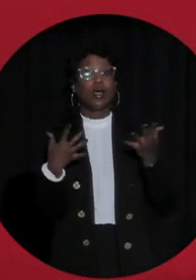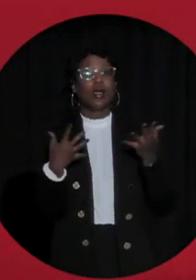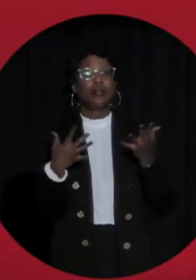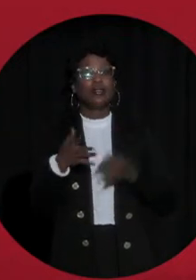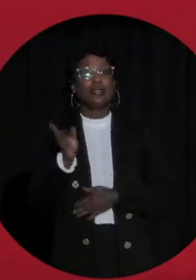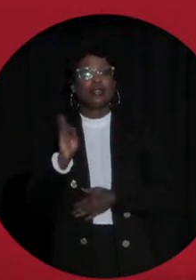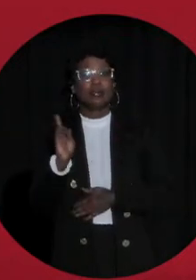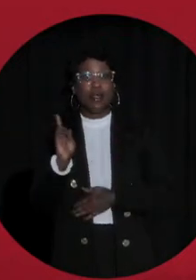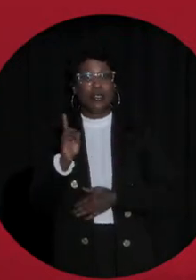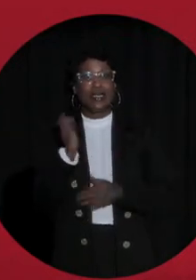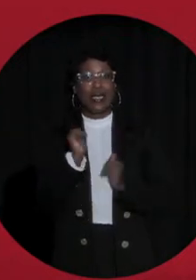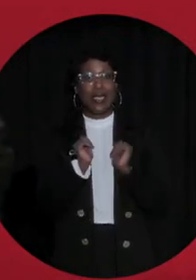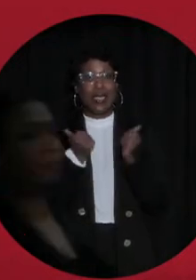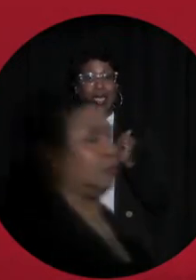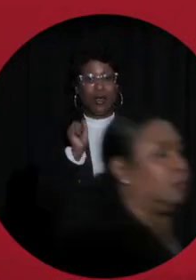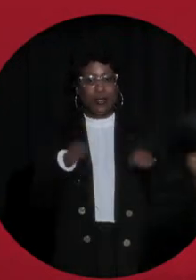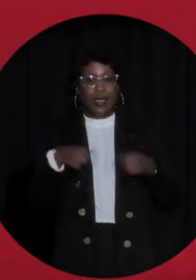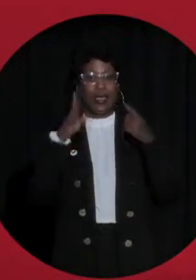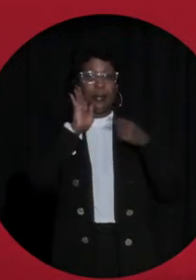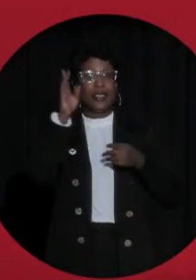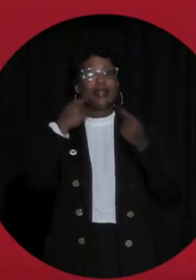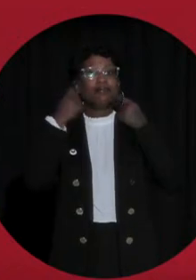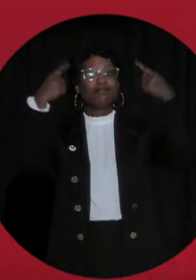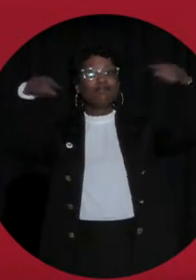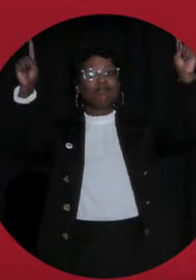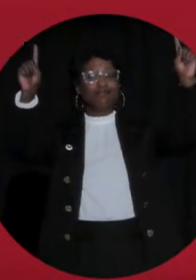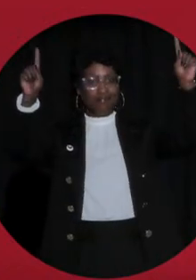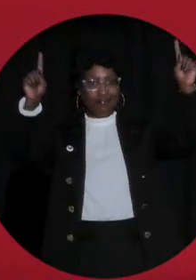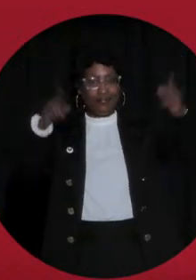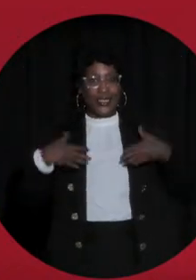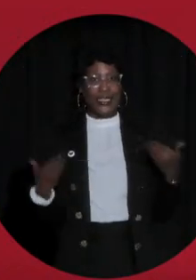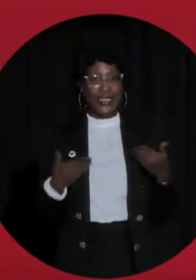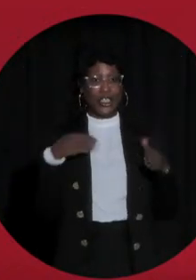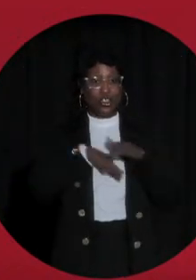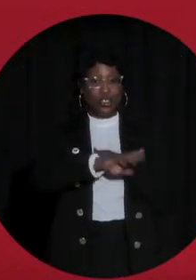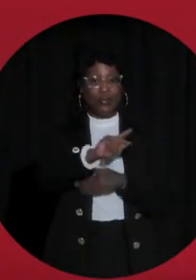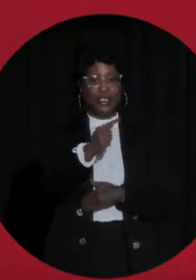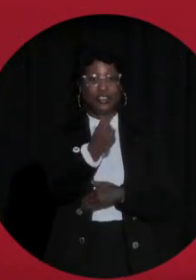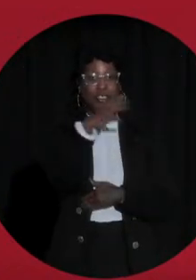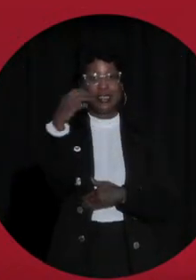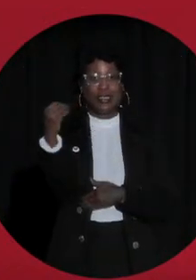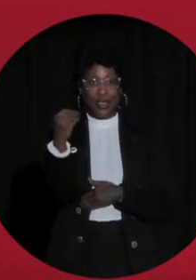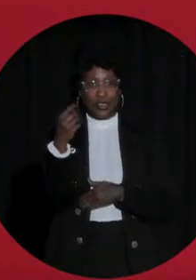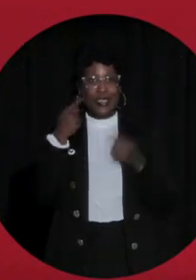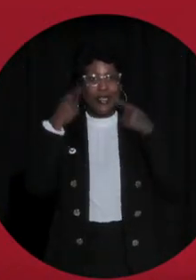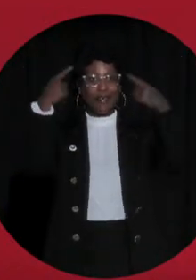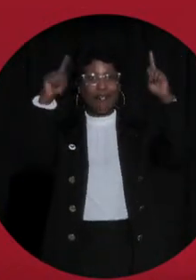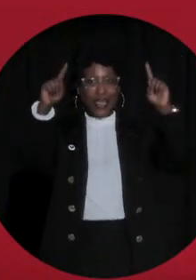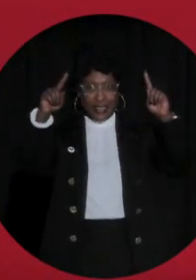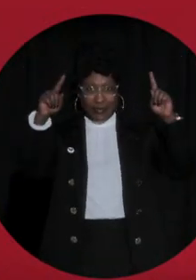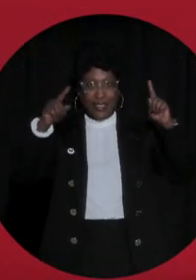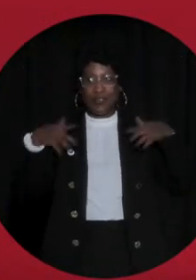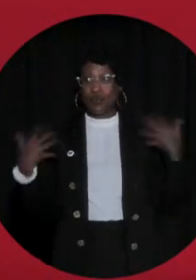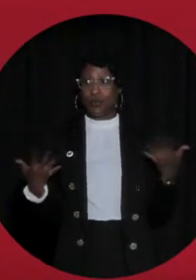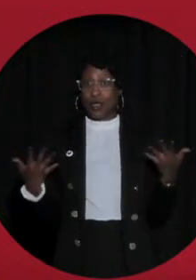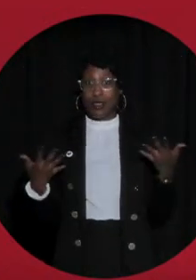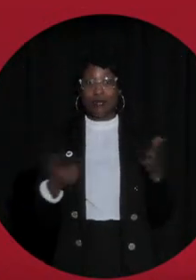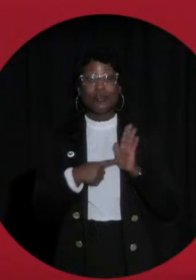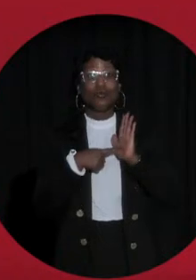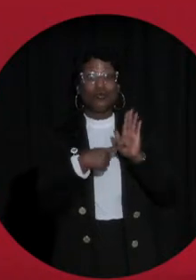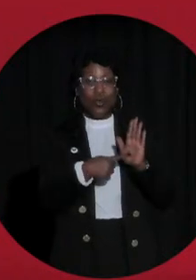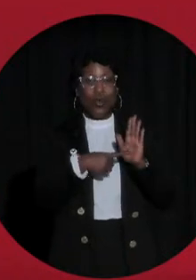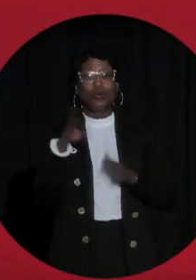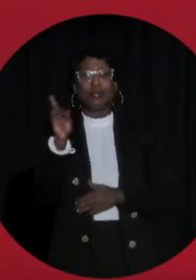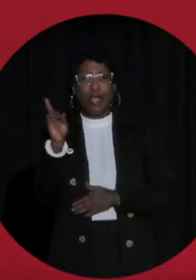democracy. Here in Prince George's County, the effectiveness of democracy. Yes, I